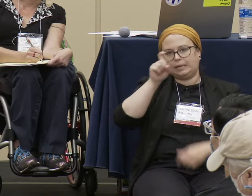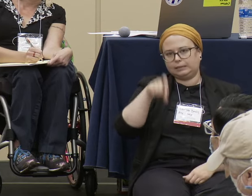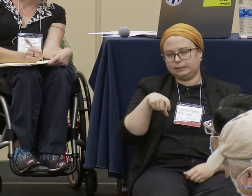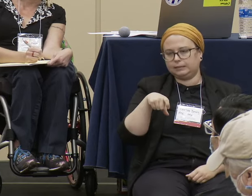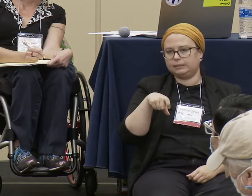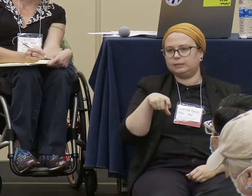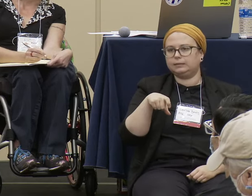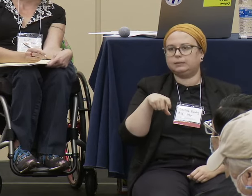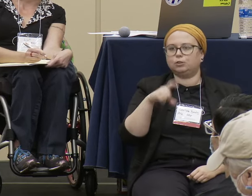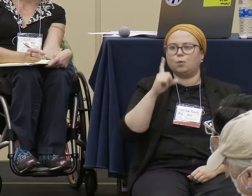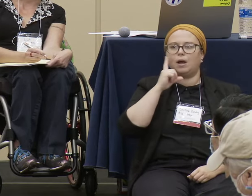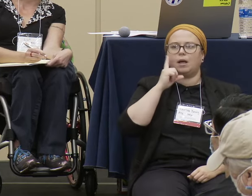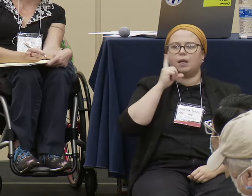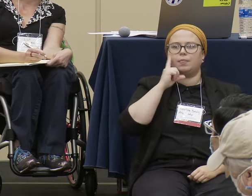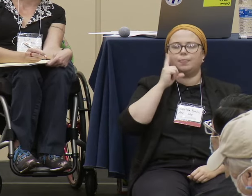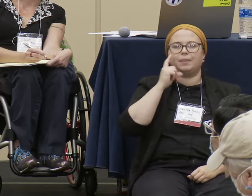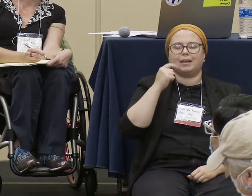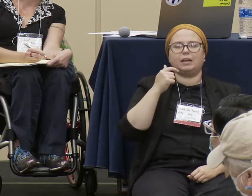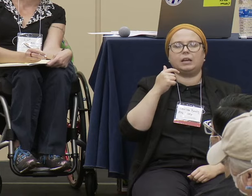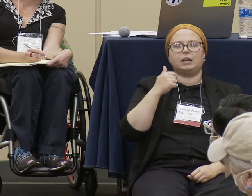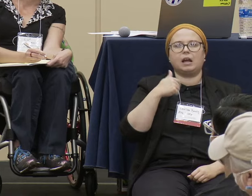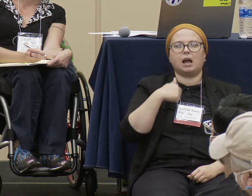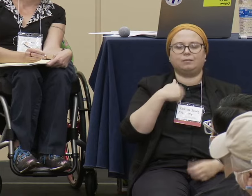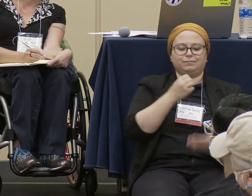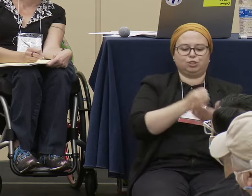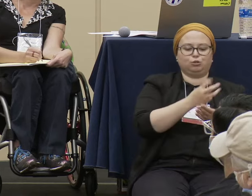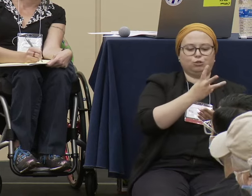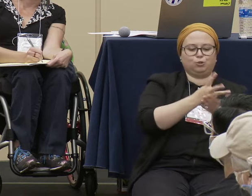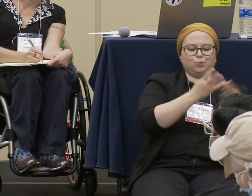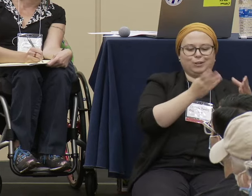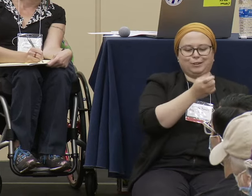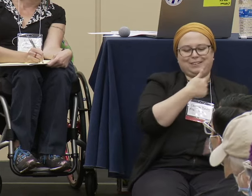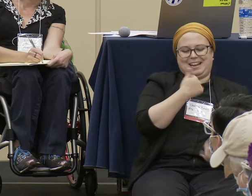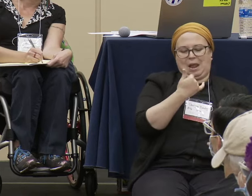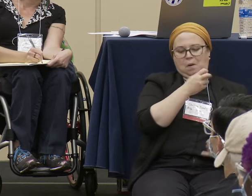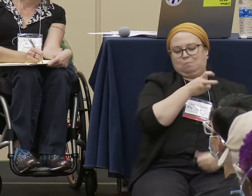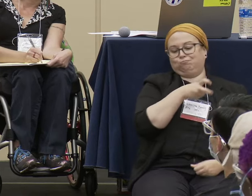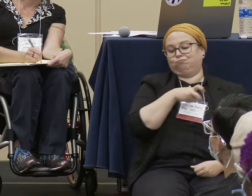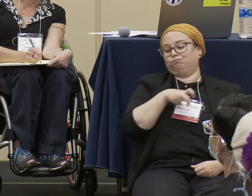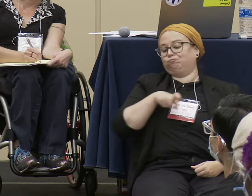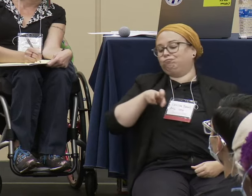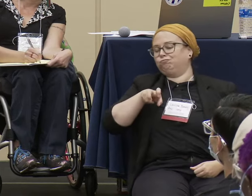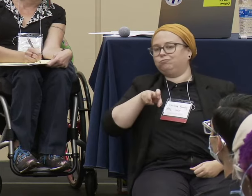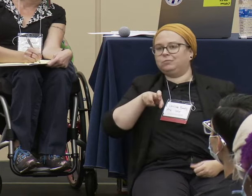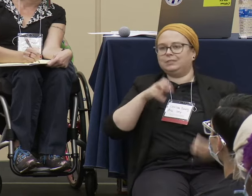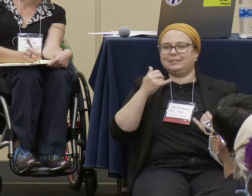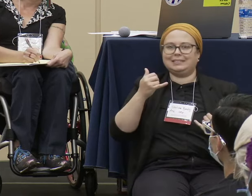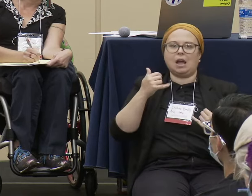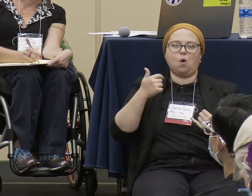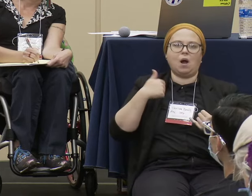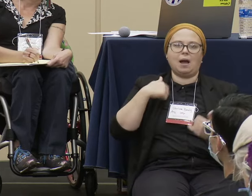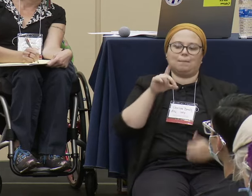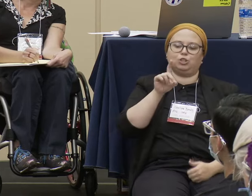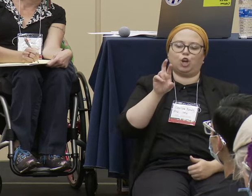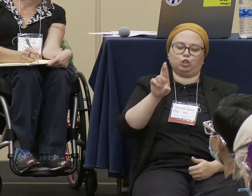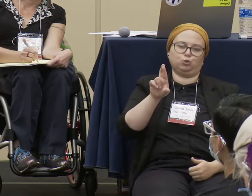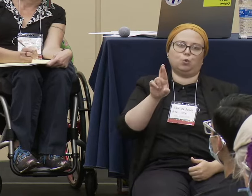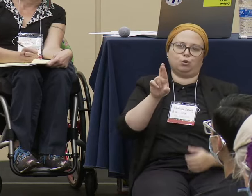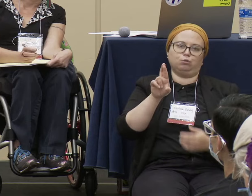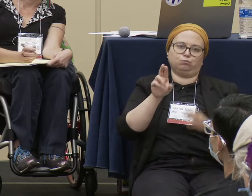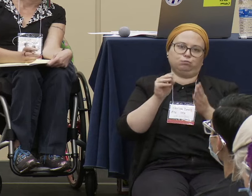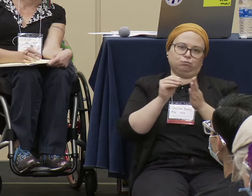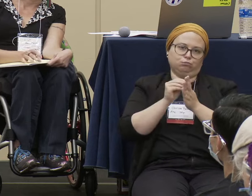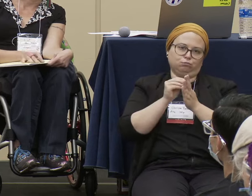I think I'm transitioning away from being a social worker as well. And I'm a doctoral student in